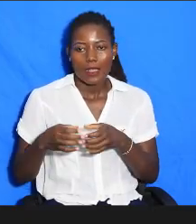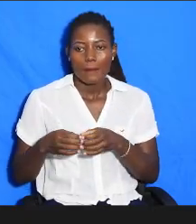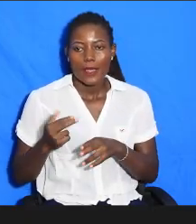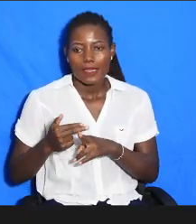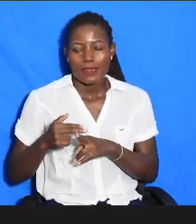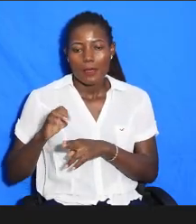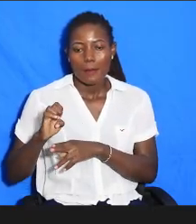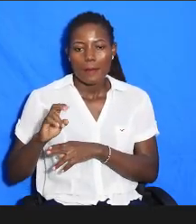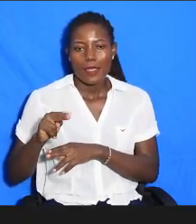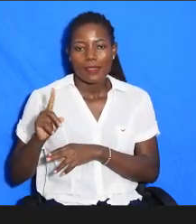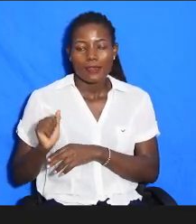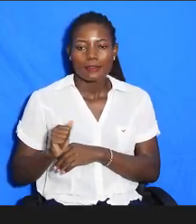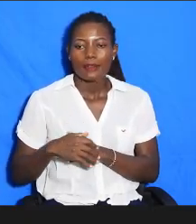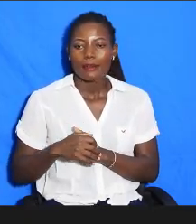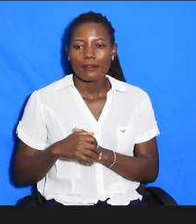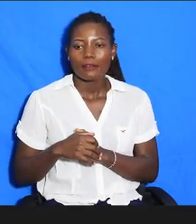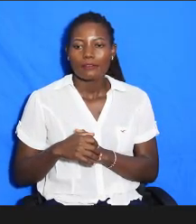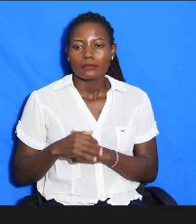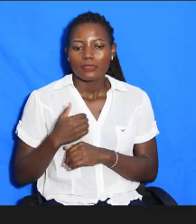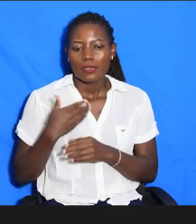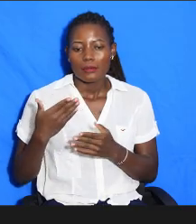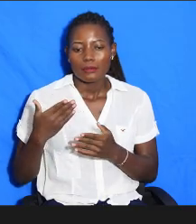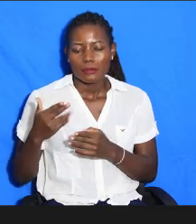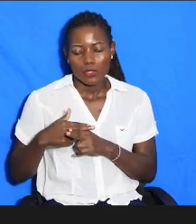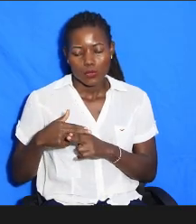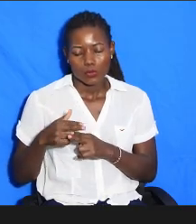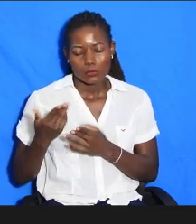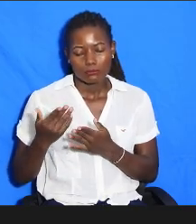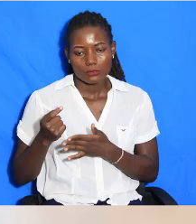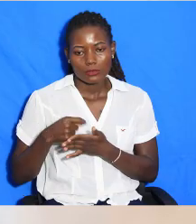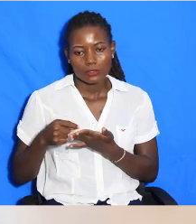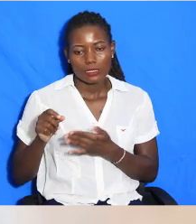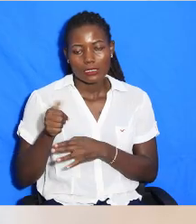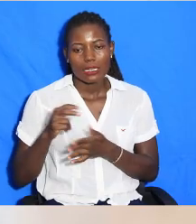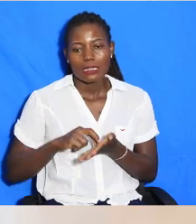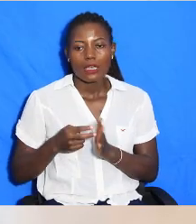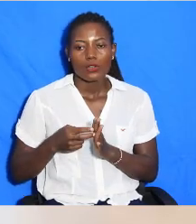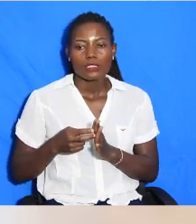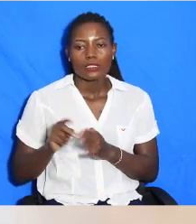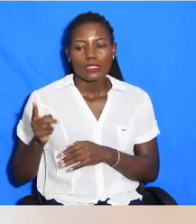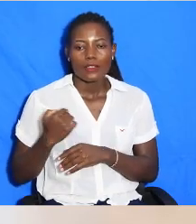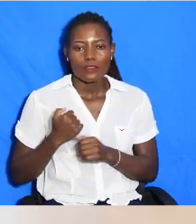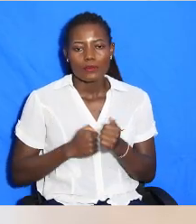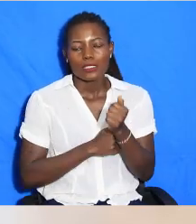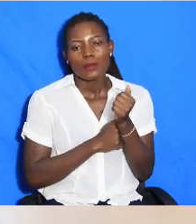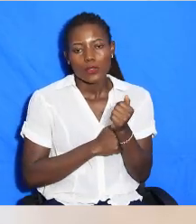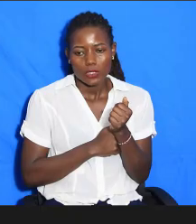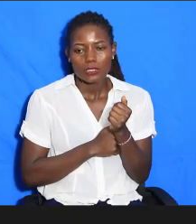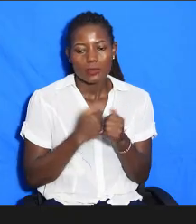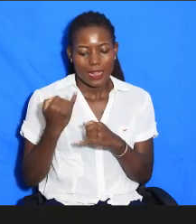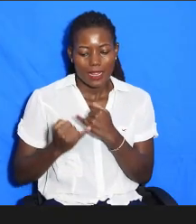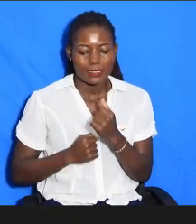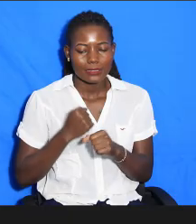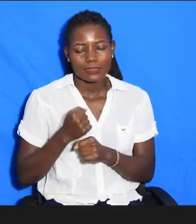think if you know them. Yeah, so I'm yet to sign another new contract. So mm, they've been supporting me last